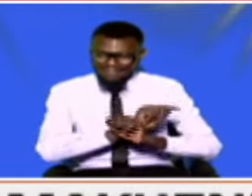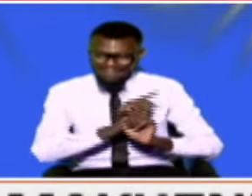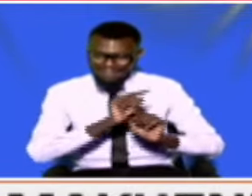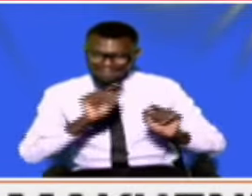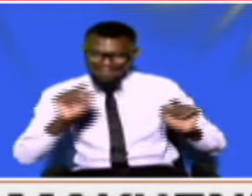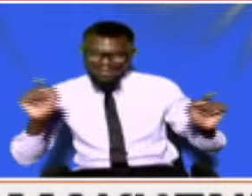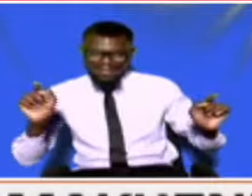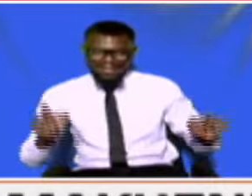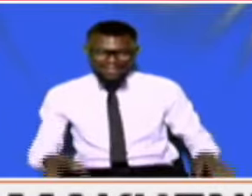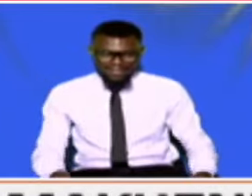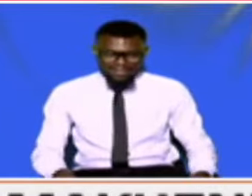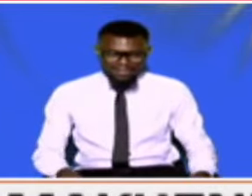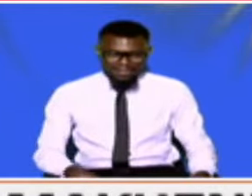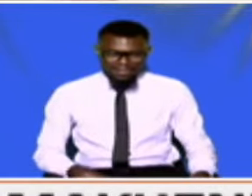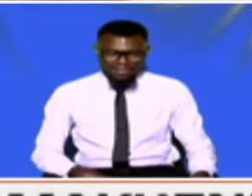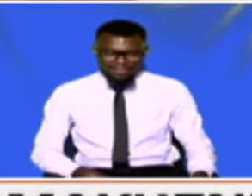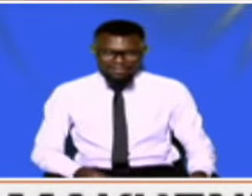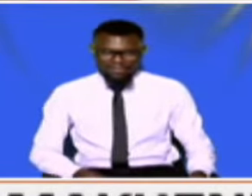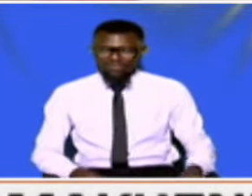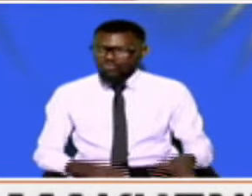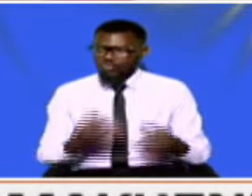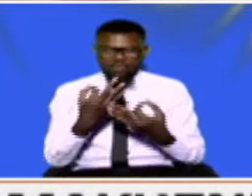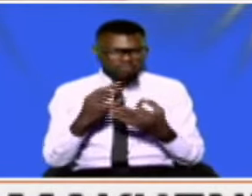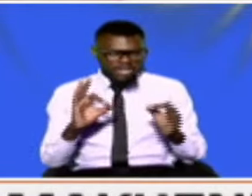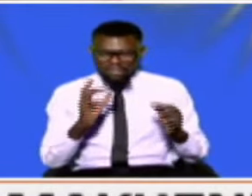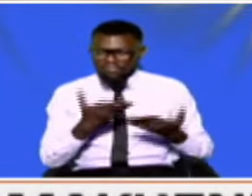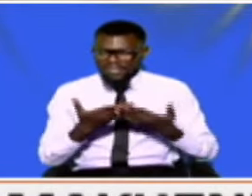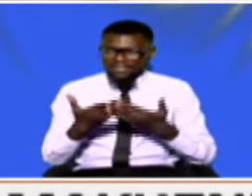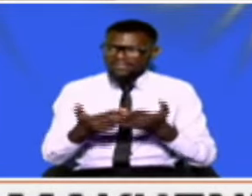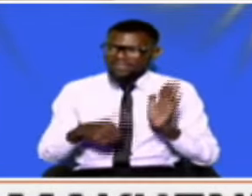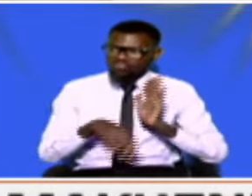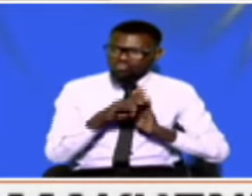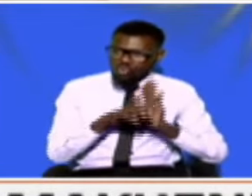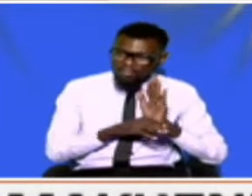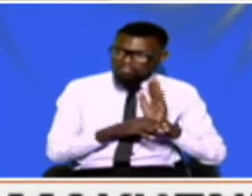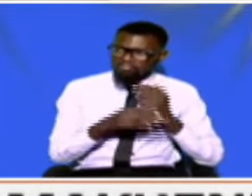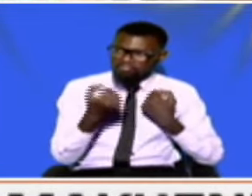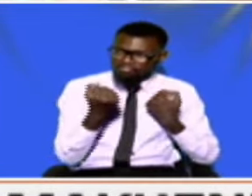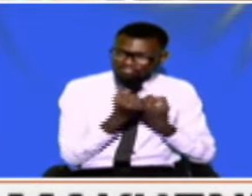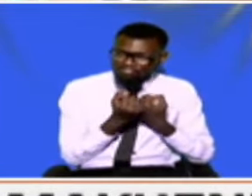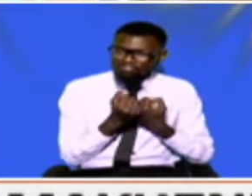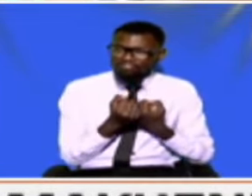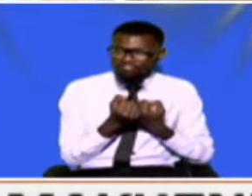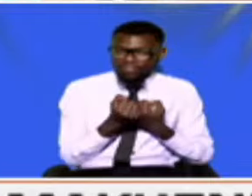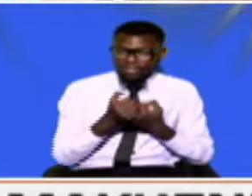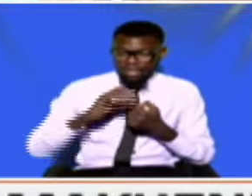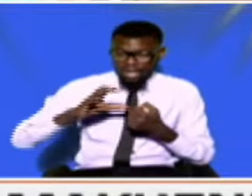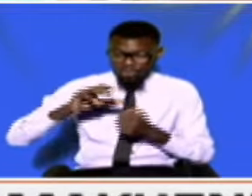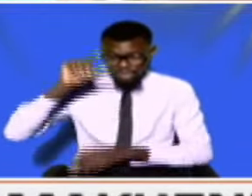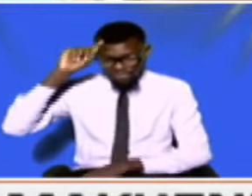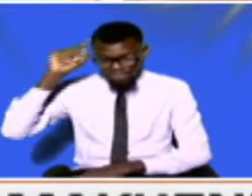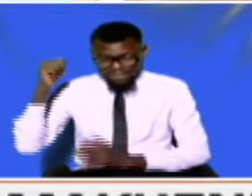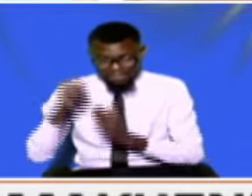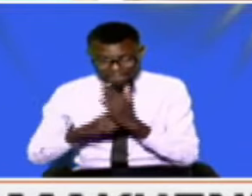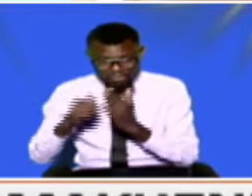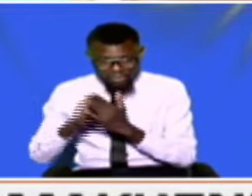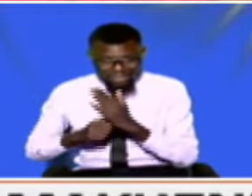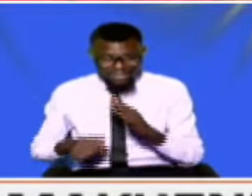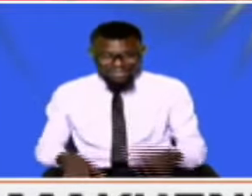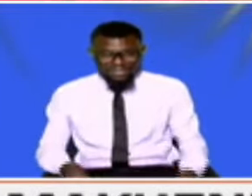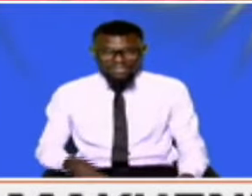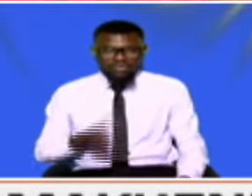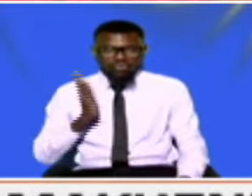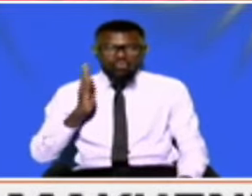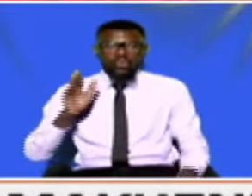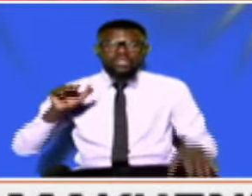have been evacuating for free. Mpangilio huu ambao unafanikishwa na shirika la Japaigo na serikali ya kaunti ya Makueni utasambazwa